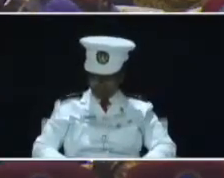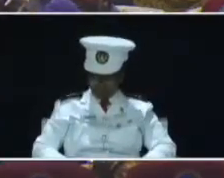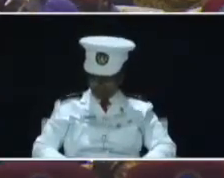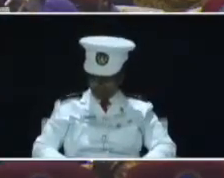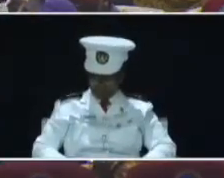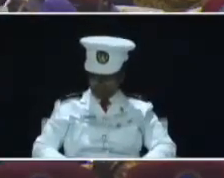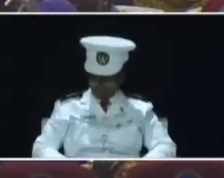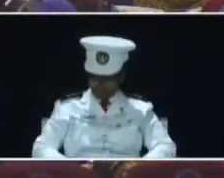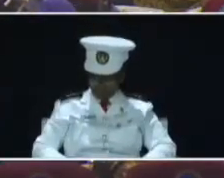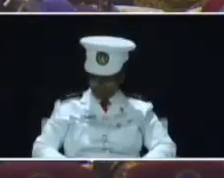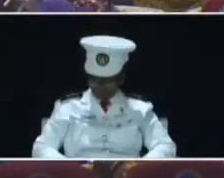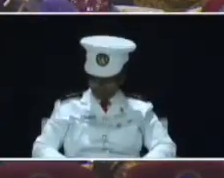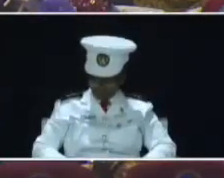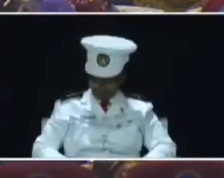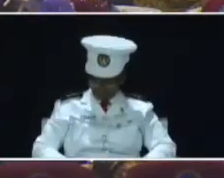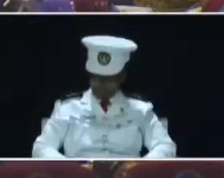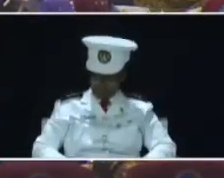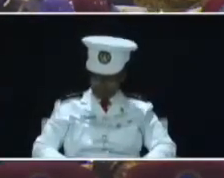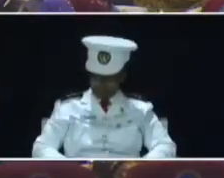Thank you, Lord.